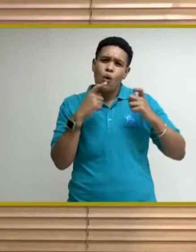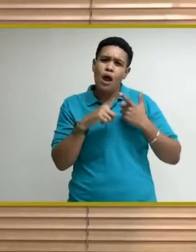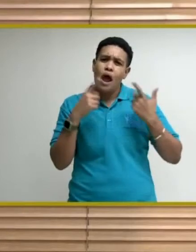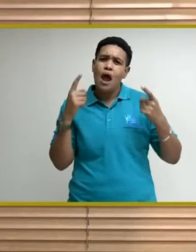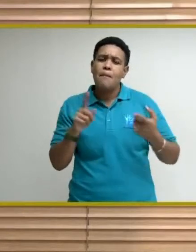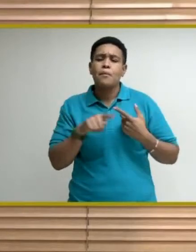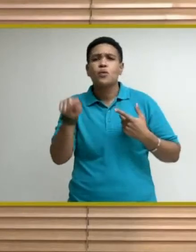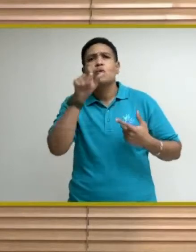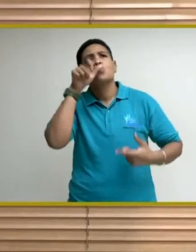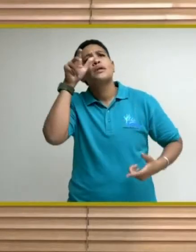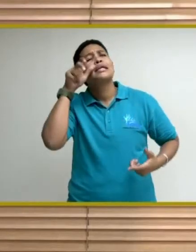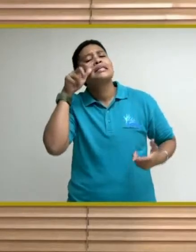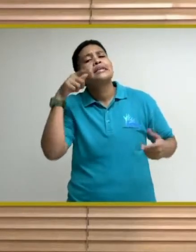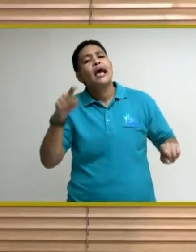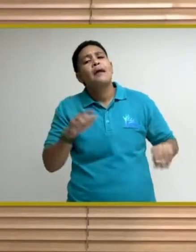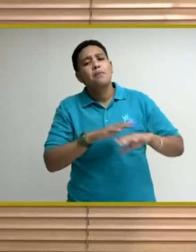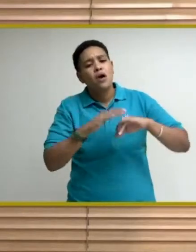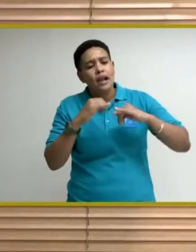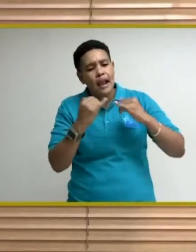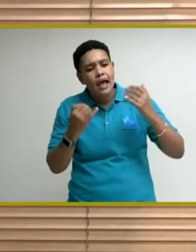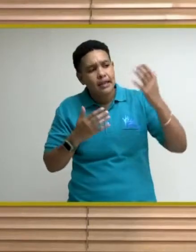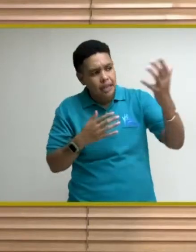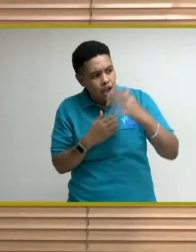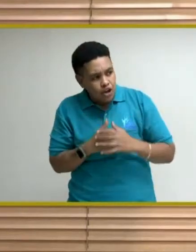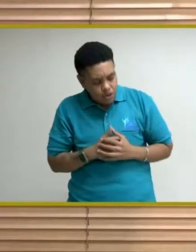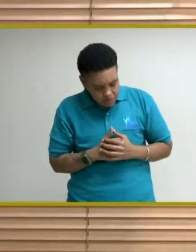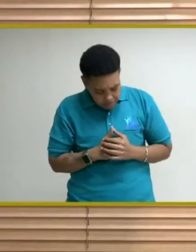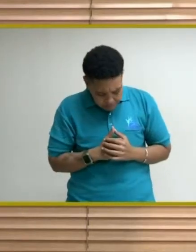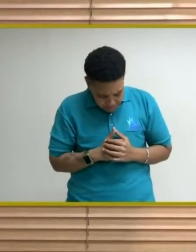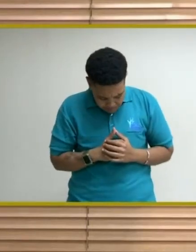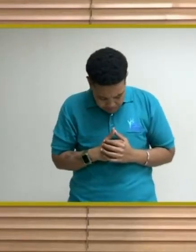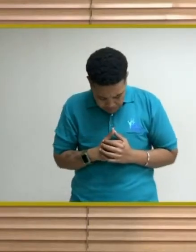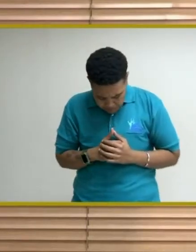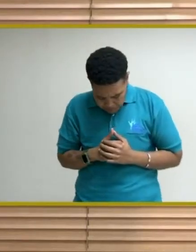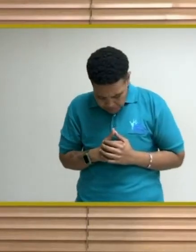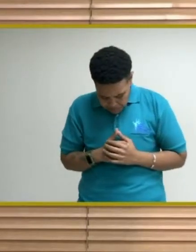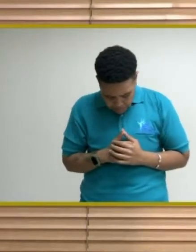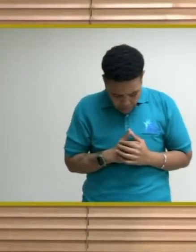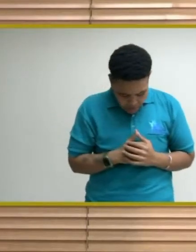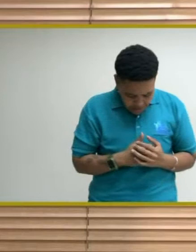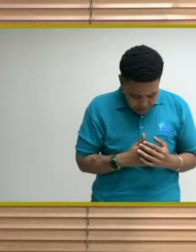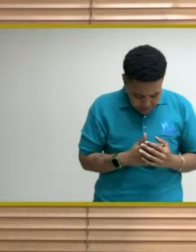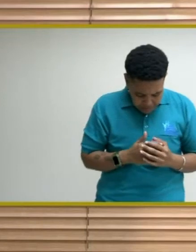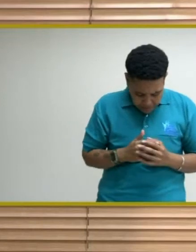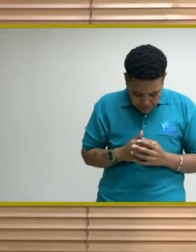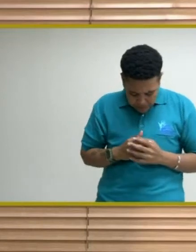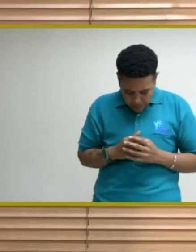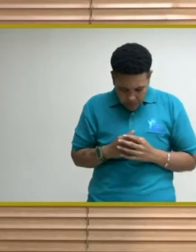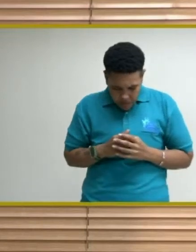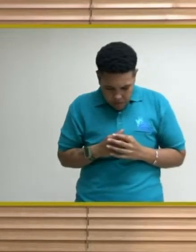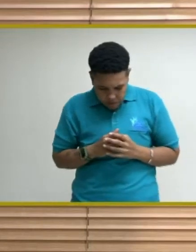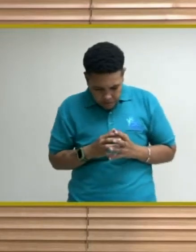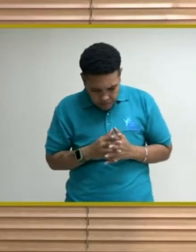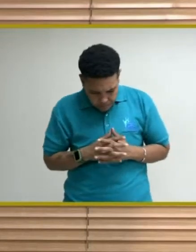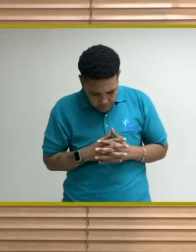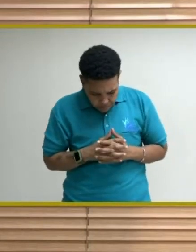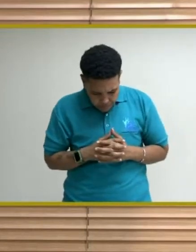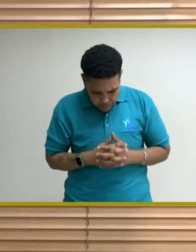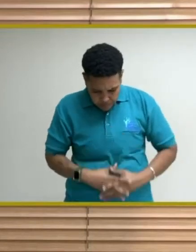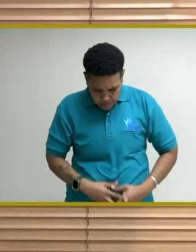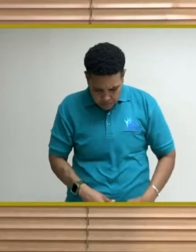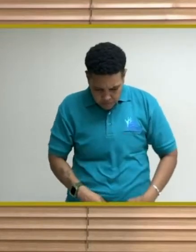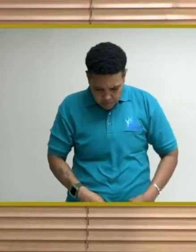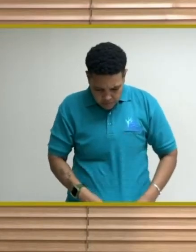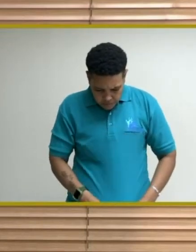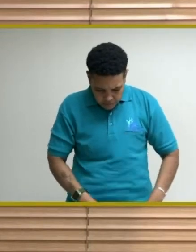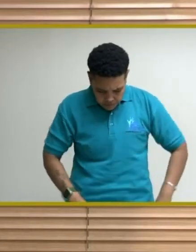are listening online. So the general message is that